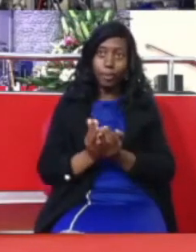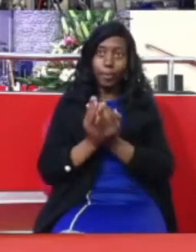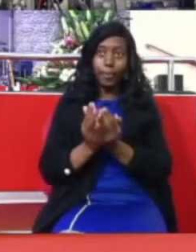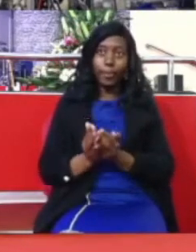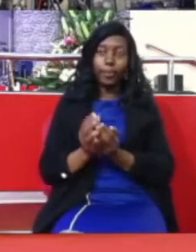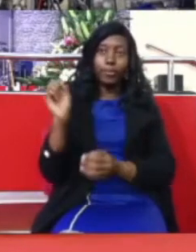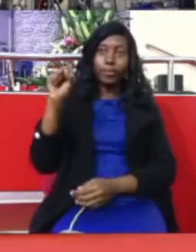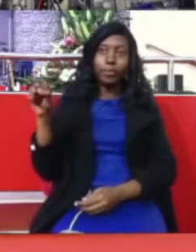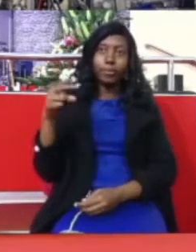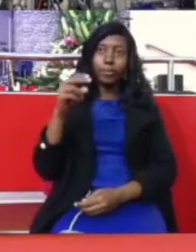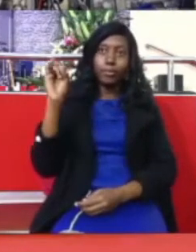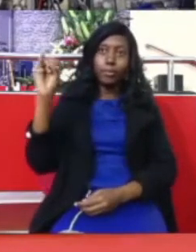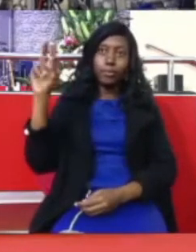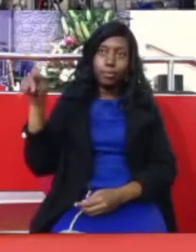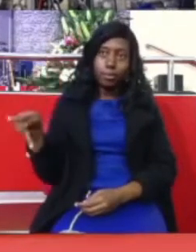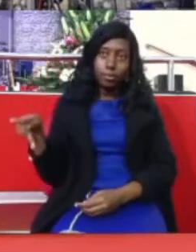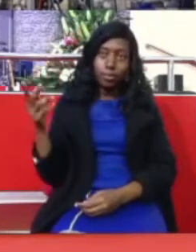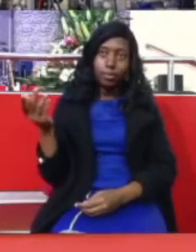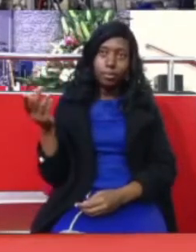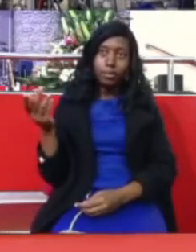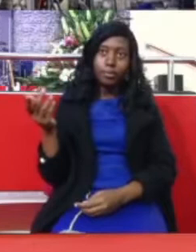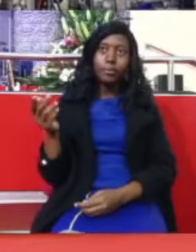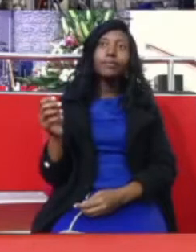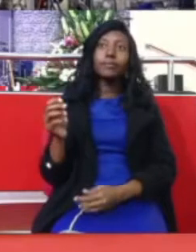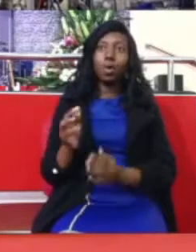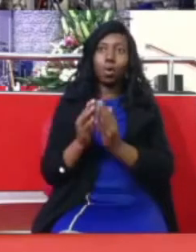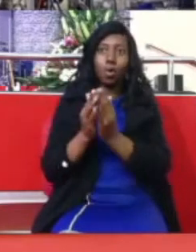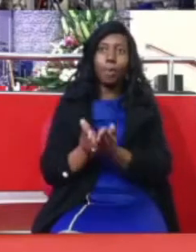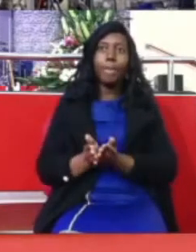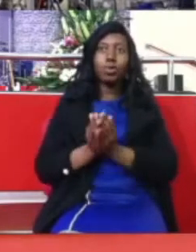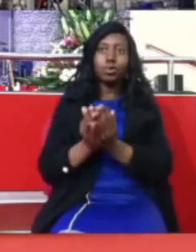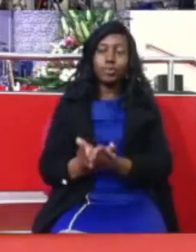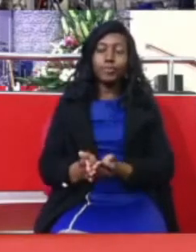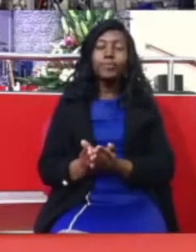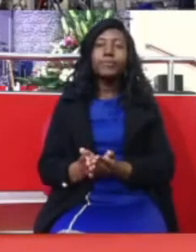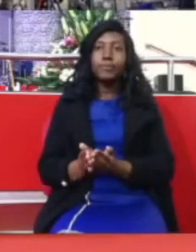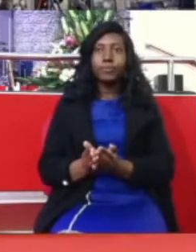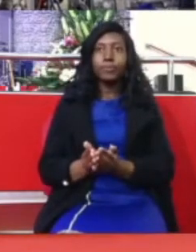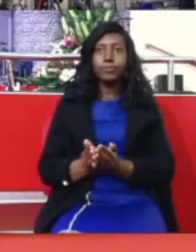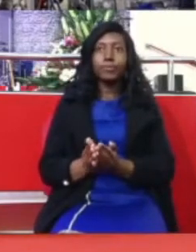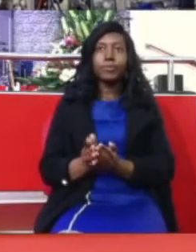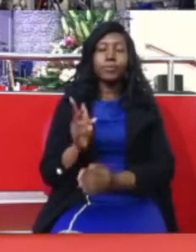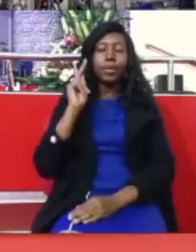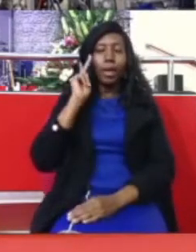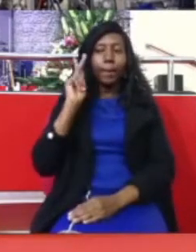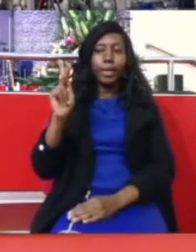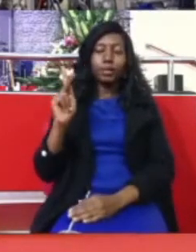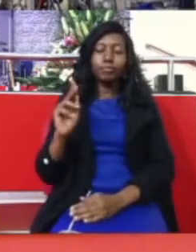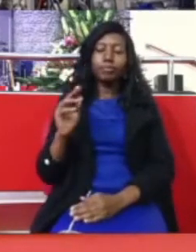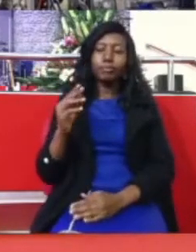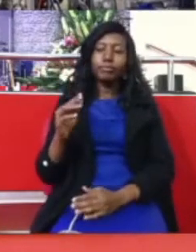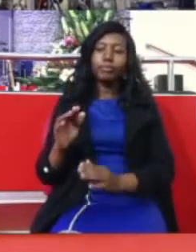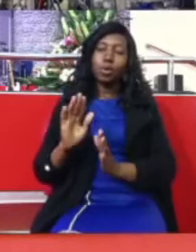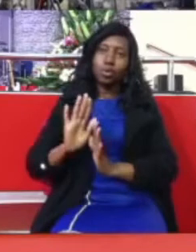why Jesus decided, I will use this man's boat, because I have an interest in his life. And I know when I'm